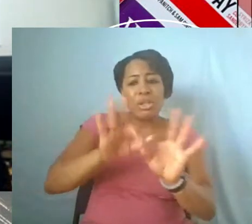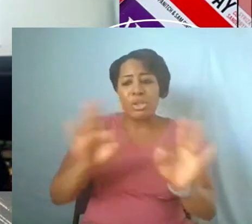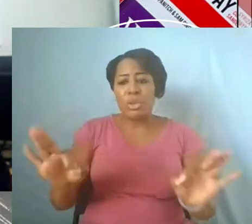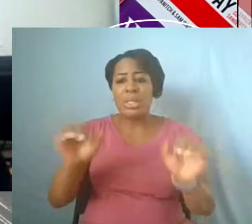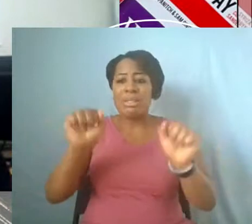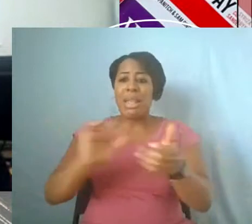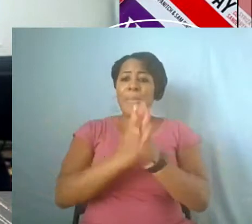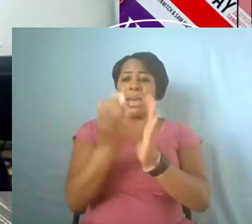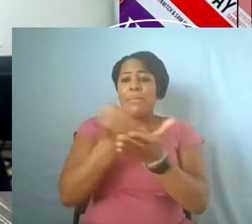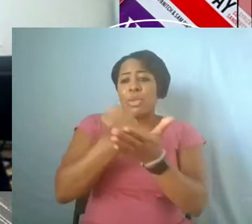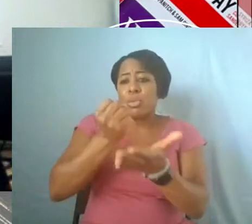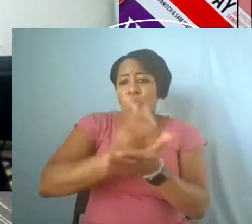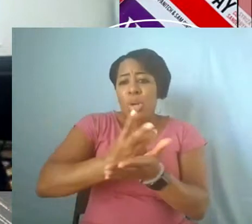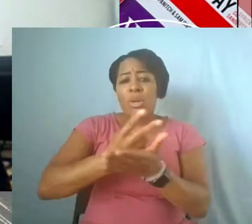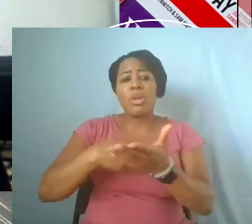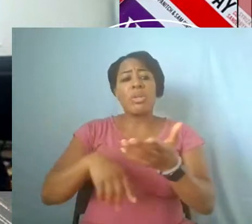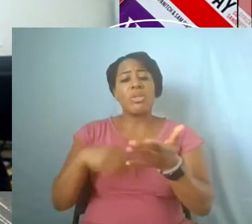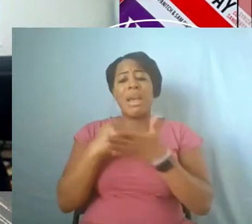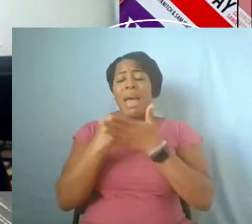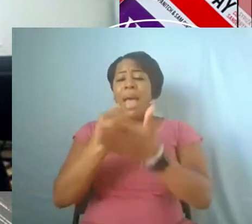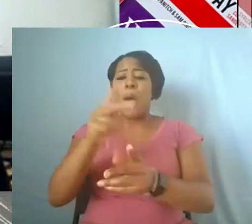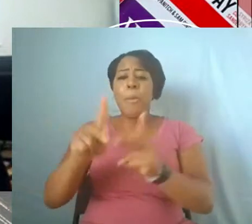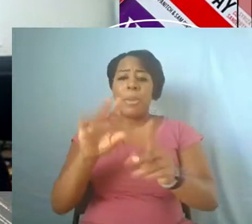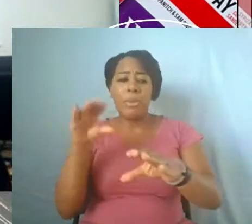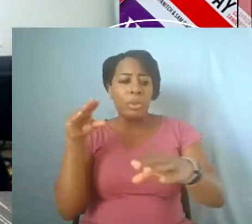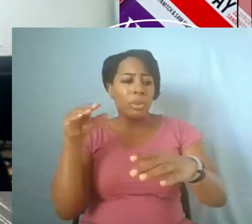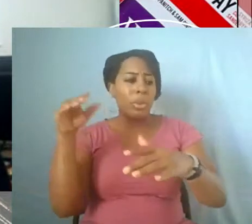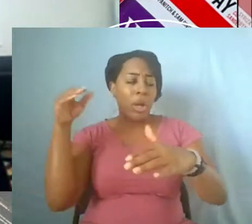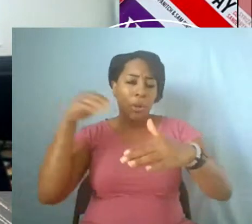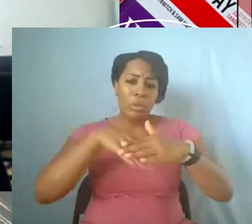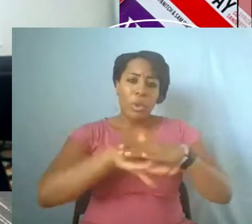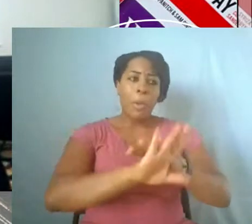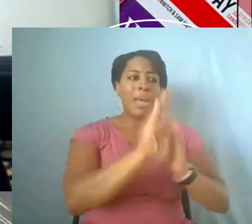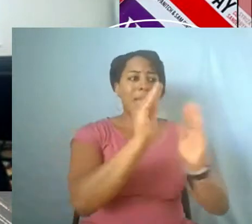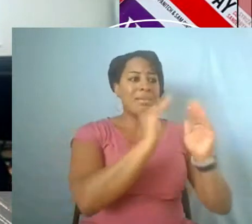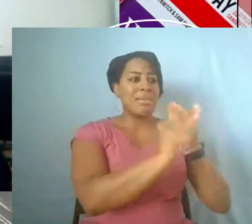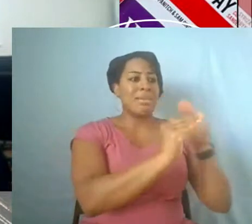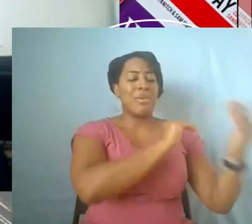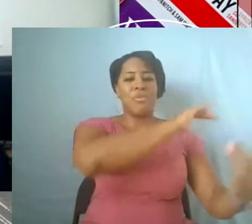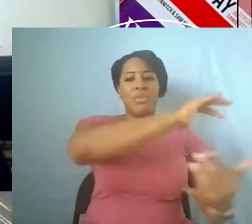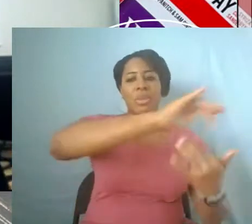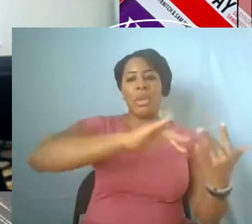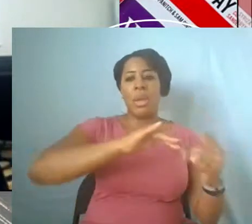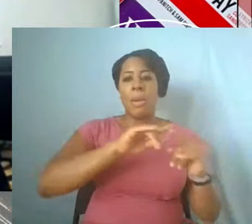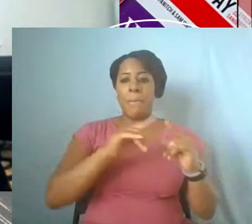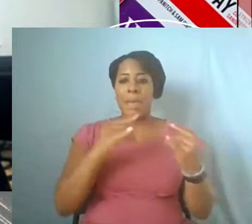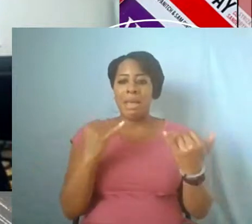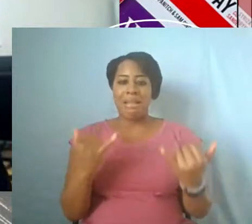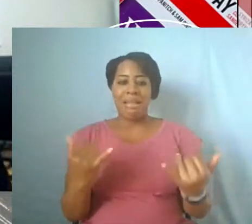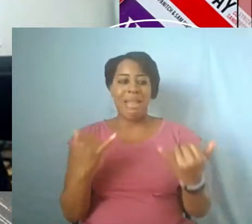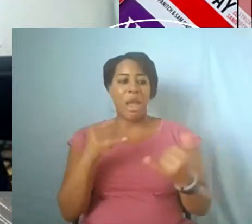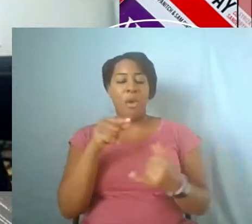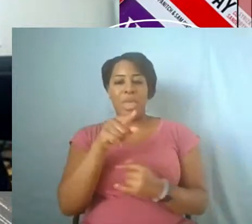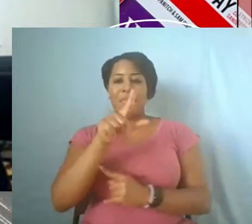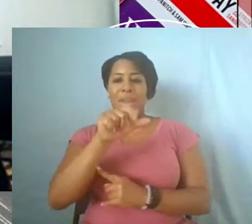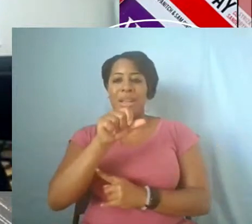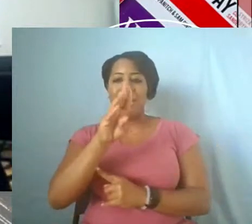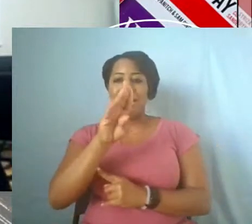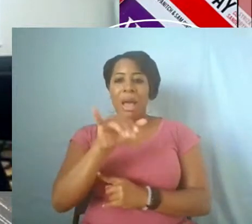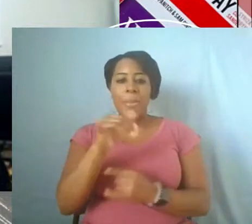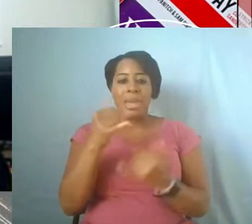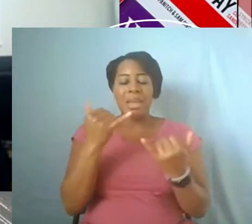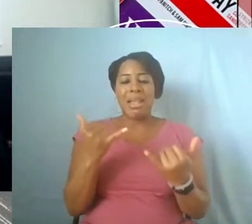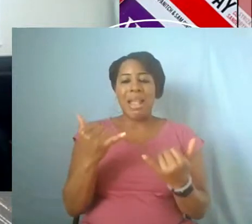workers to help people re-enter back into society. Now, because they have been able to lobby as they do, they carry guns